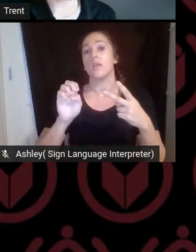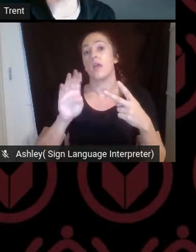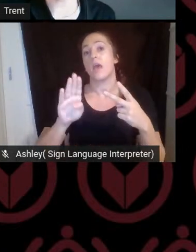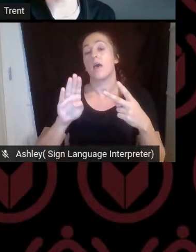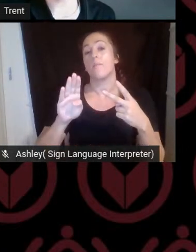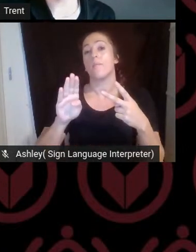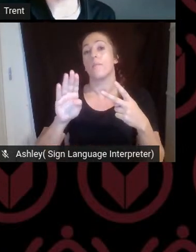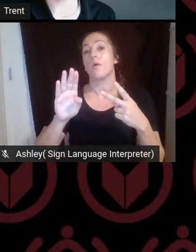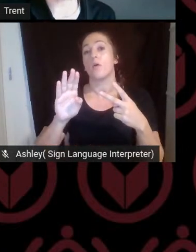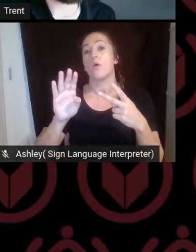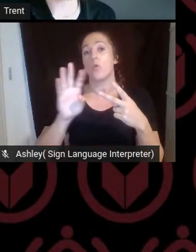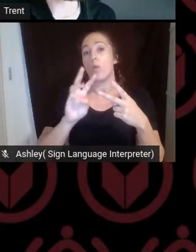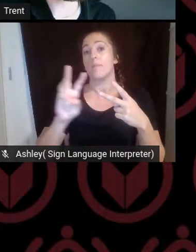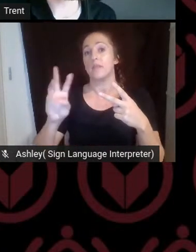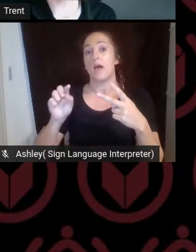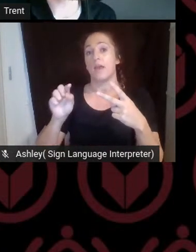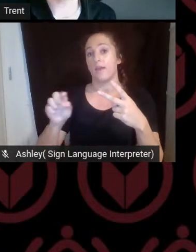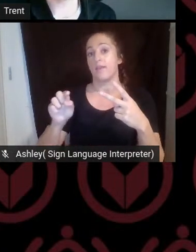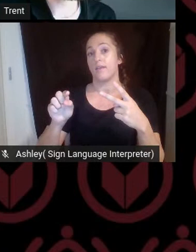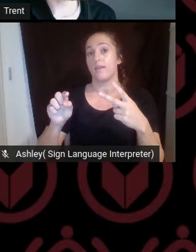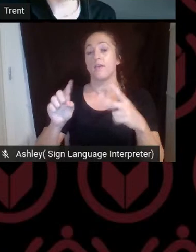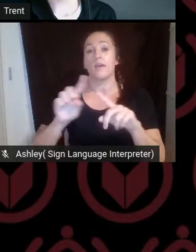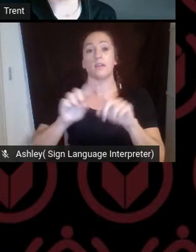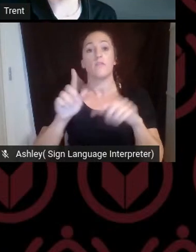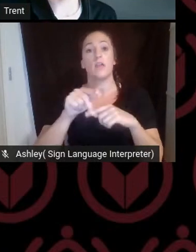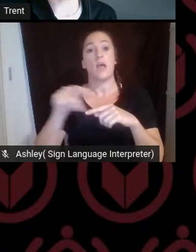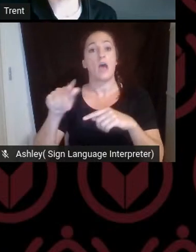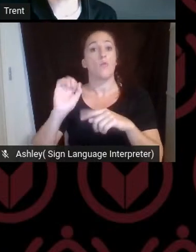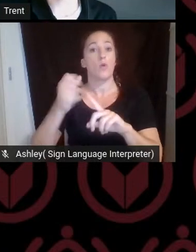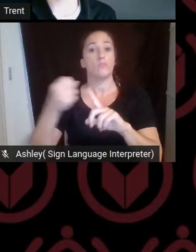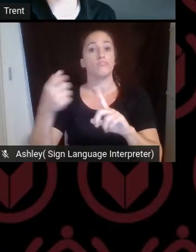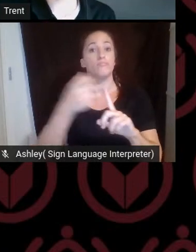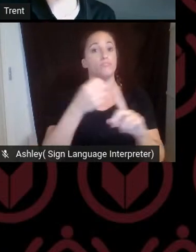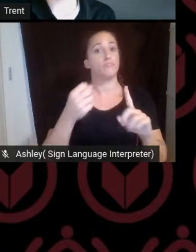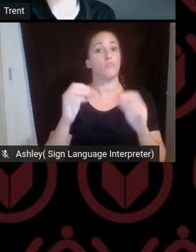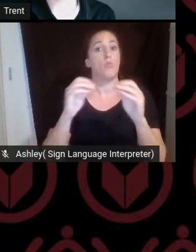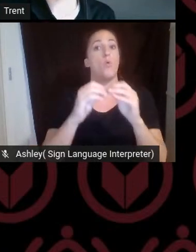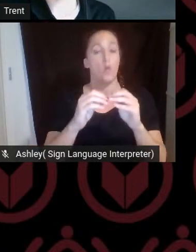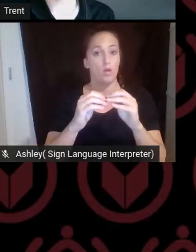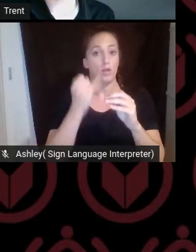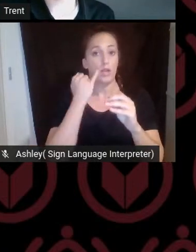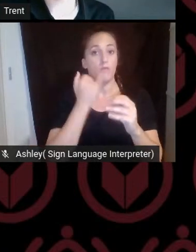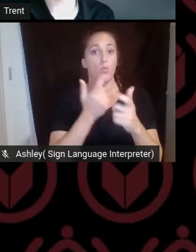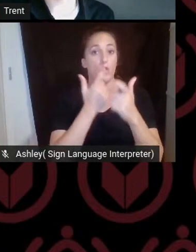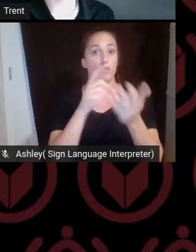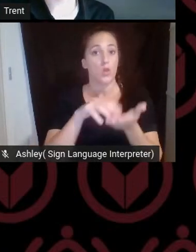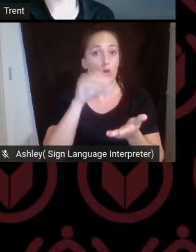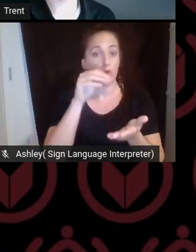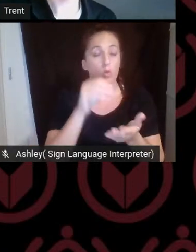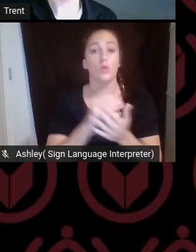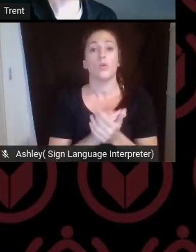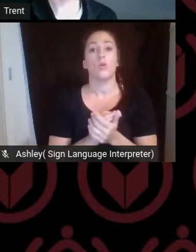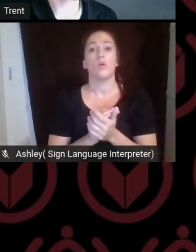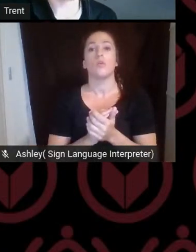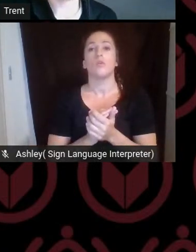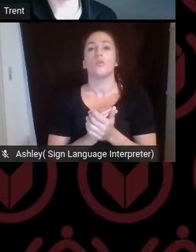trainings on each of these individual applications. So we're going to start off by heading into Drive.